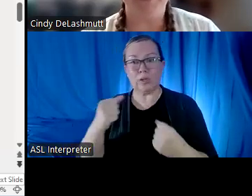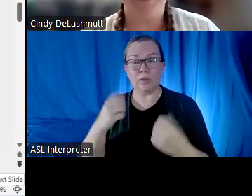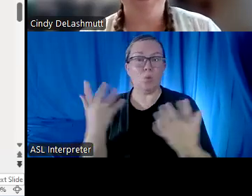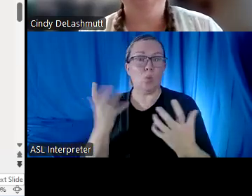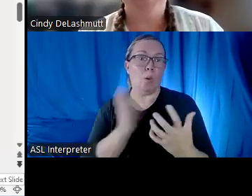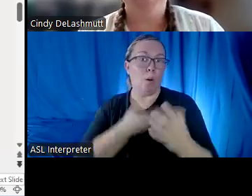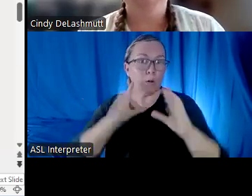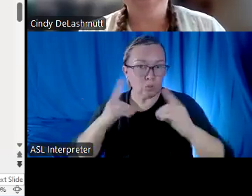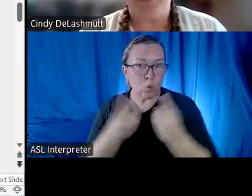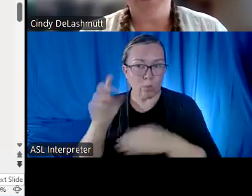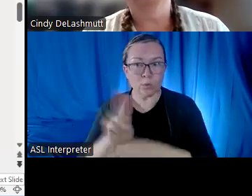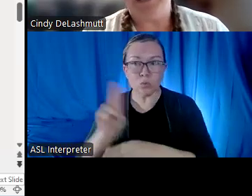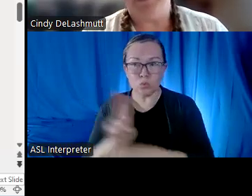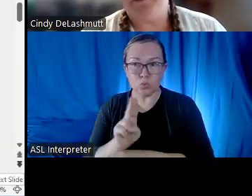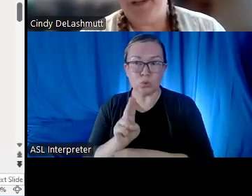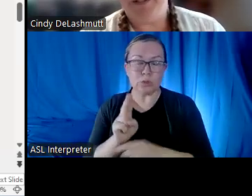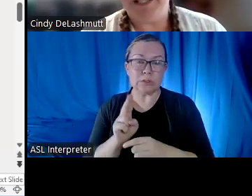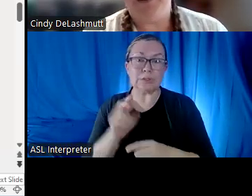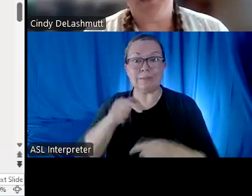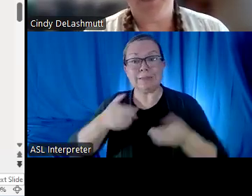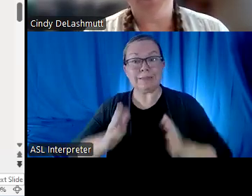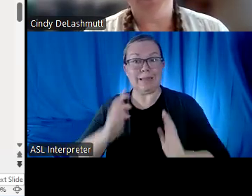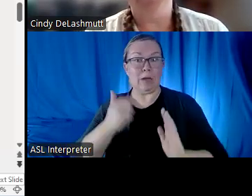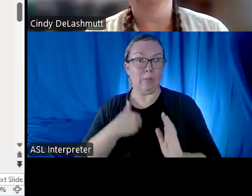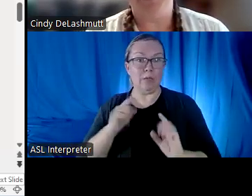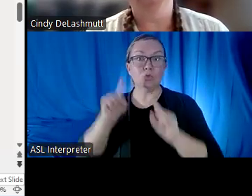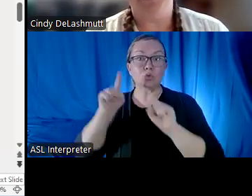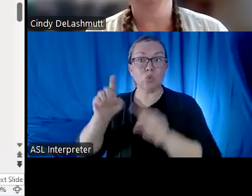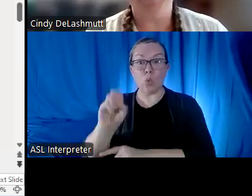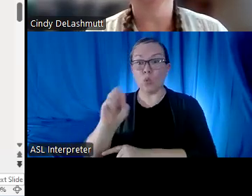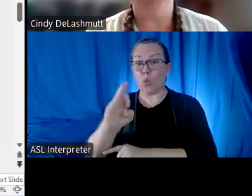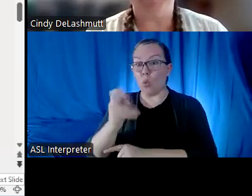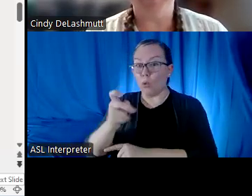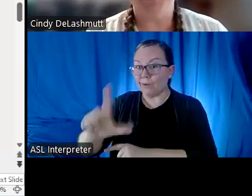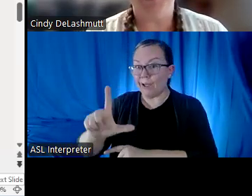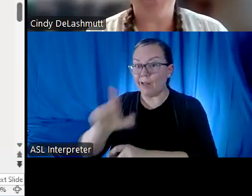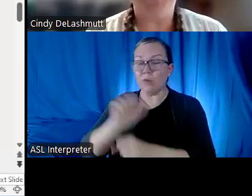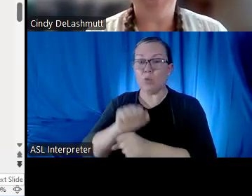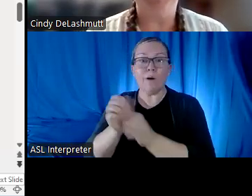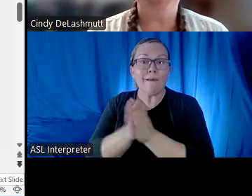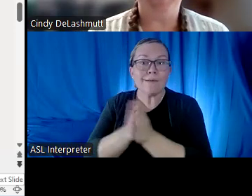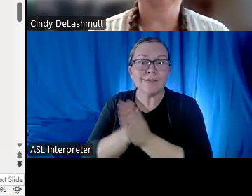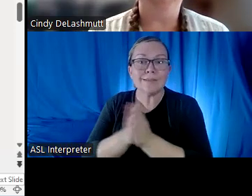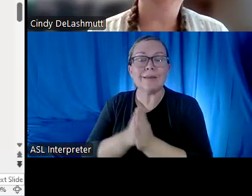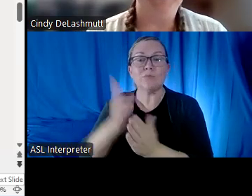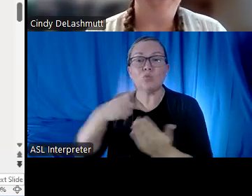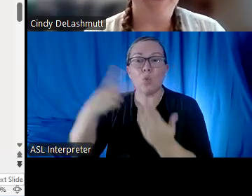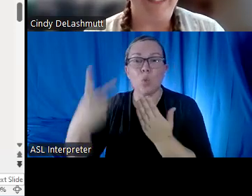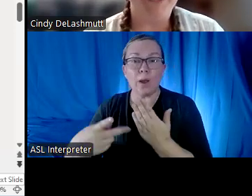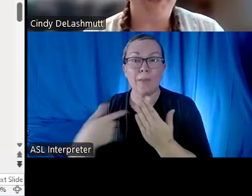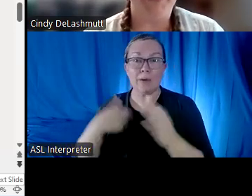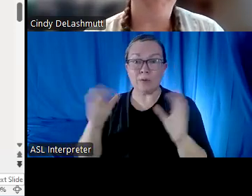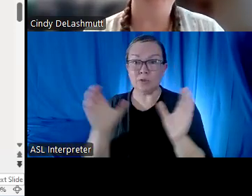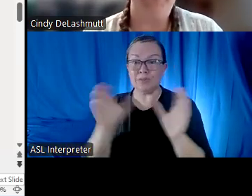uses. This also allowed for me to attend Cornell University's Work Incentive Practitioner program. I was